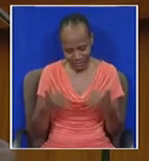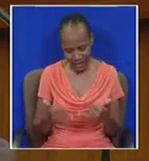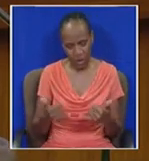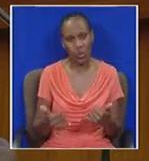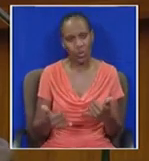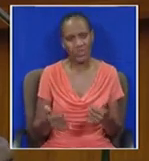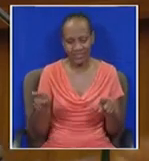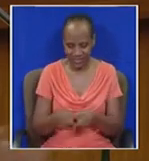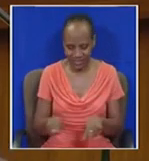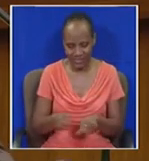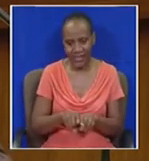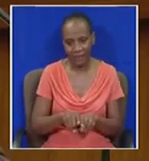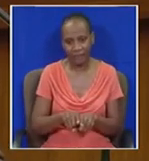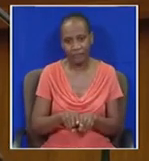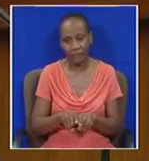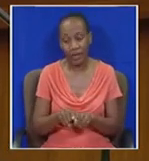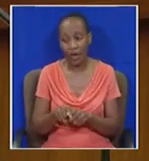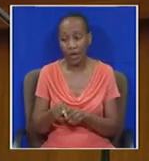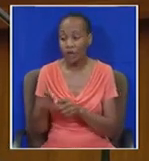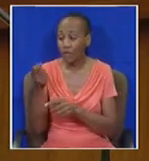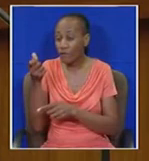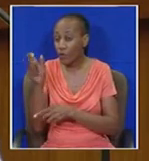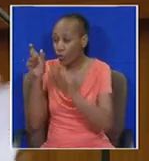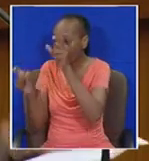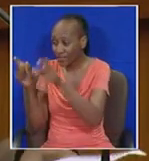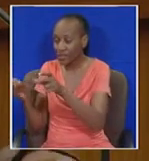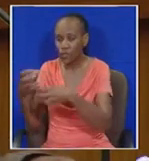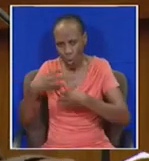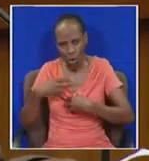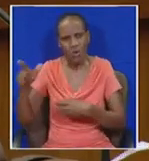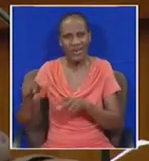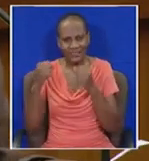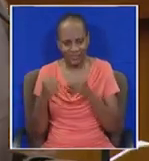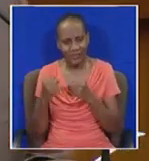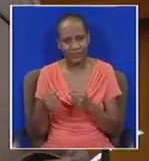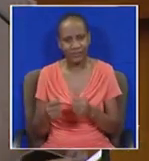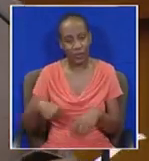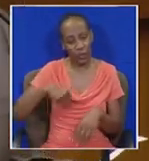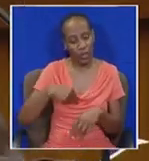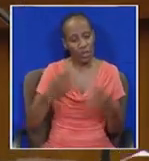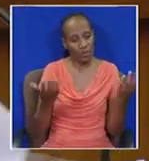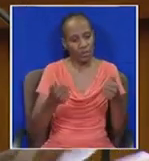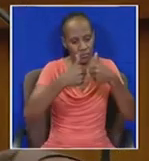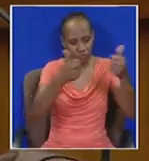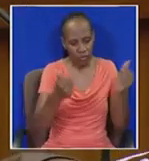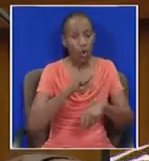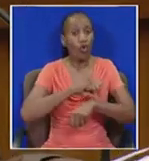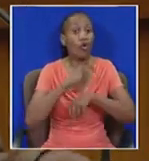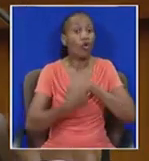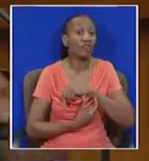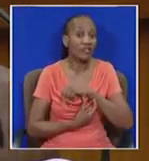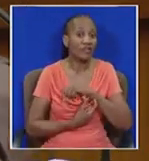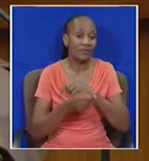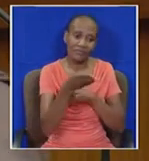history, towards the minority of our people. We went to a discussion, to a conference as the ruling